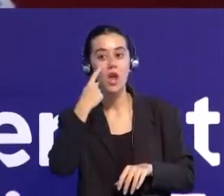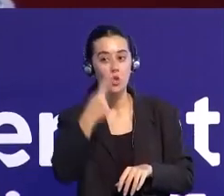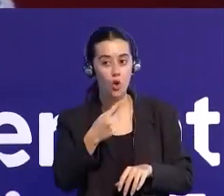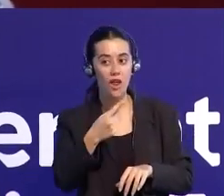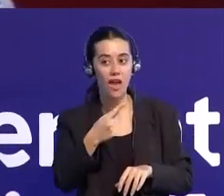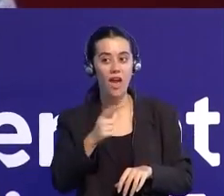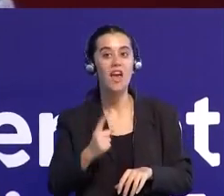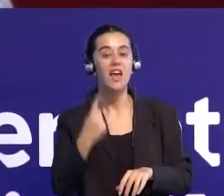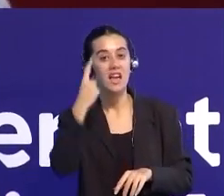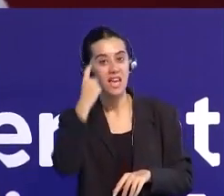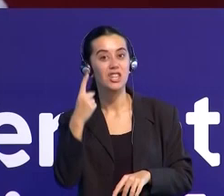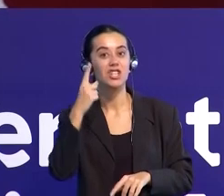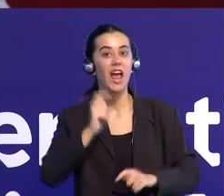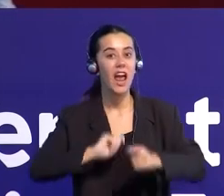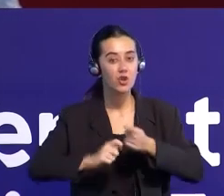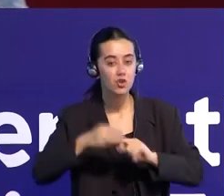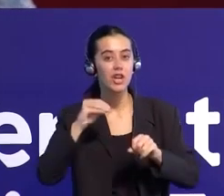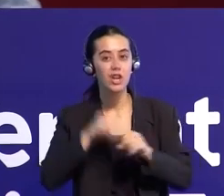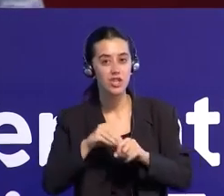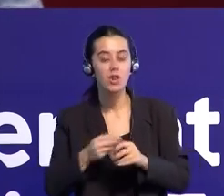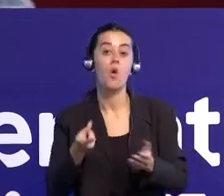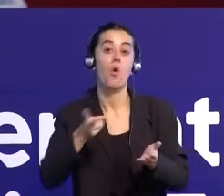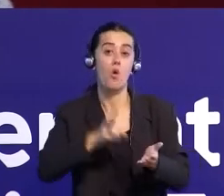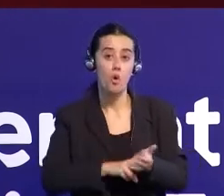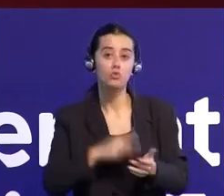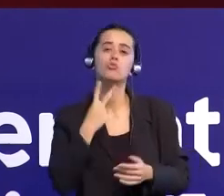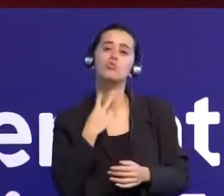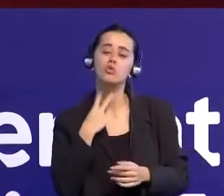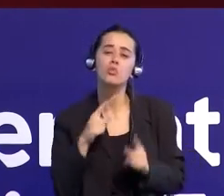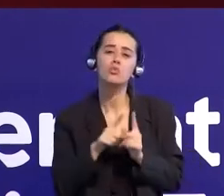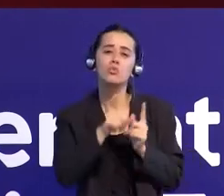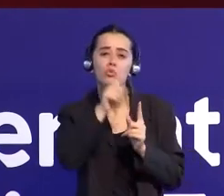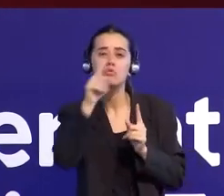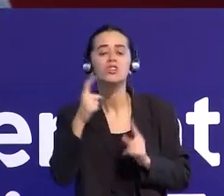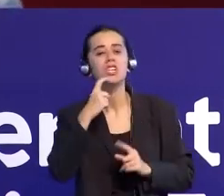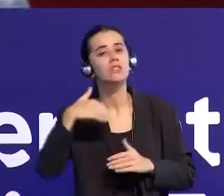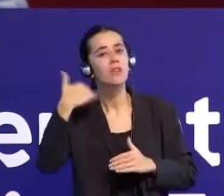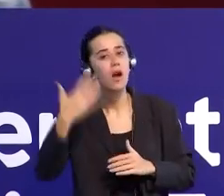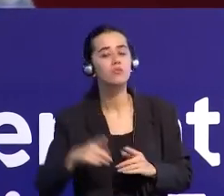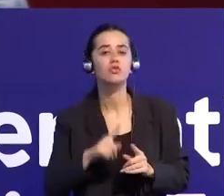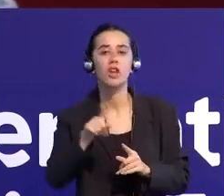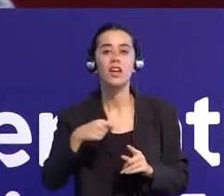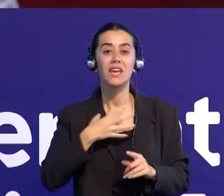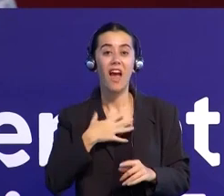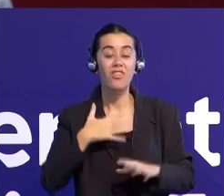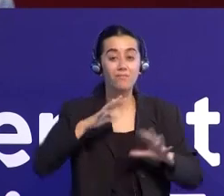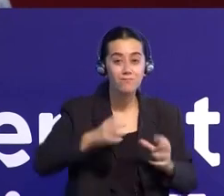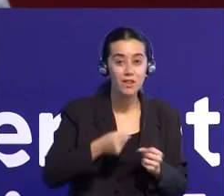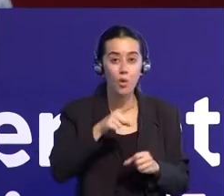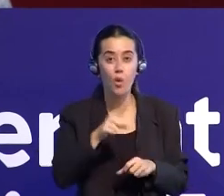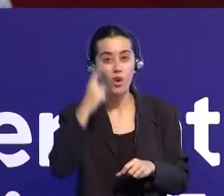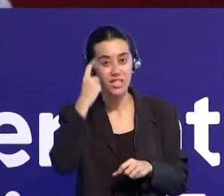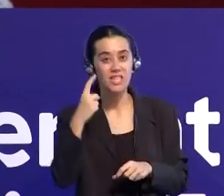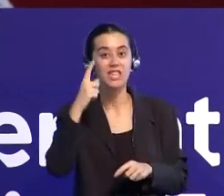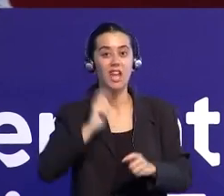Russia remained state for too long. And I believe that creative industries can survive the